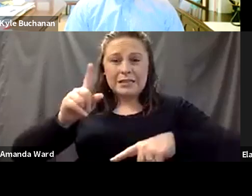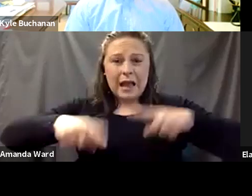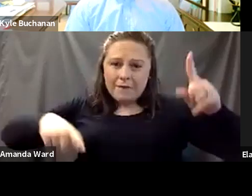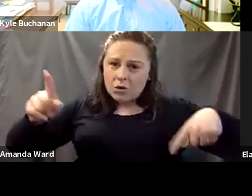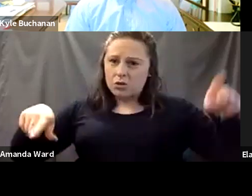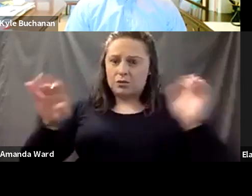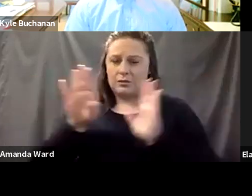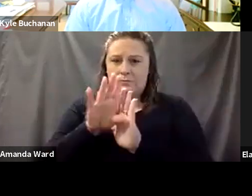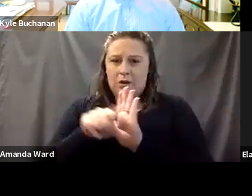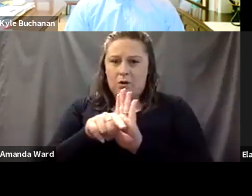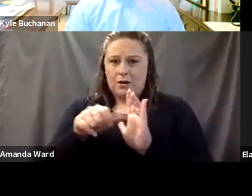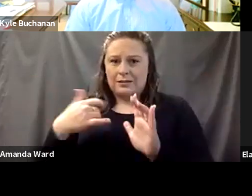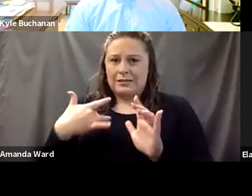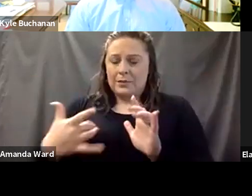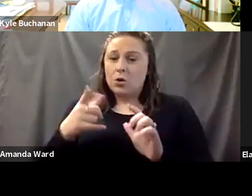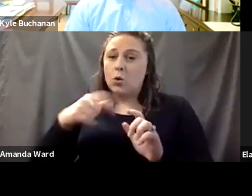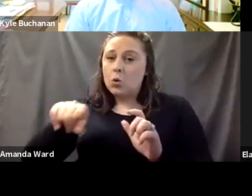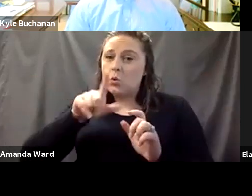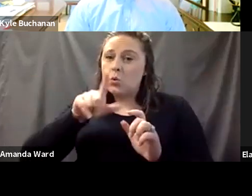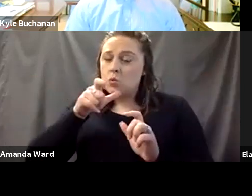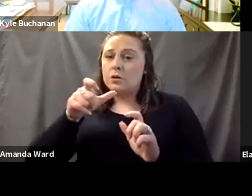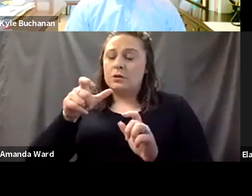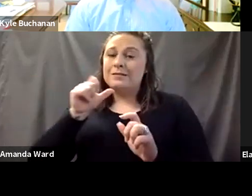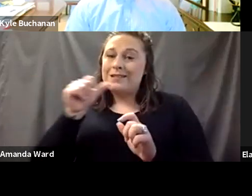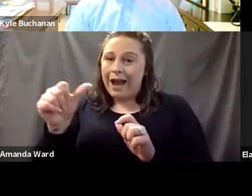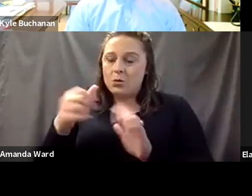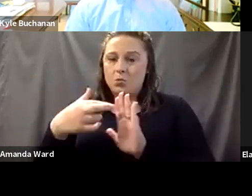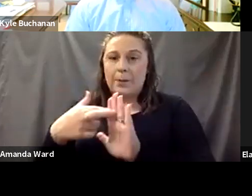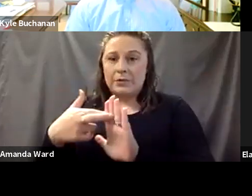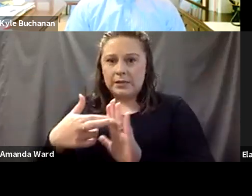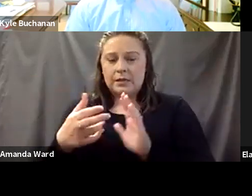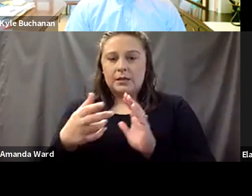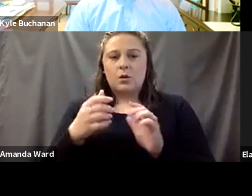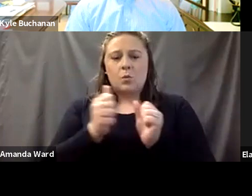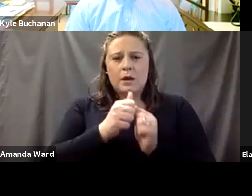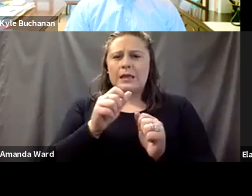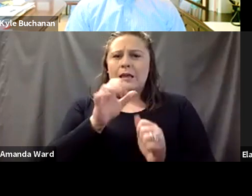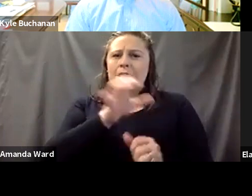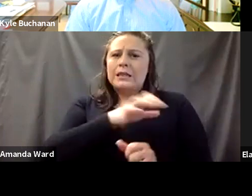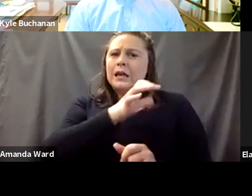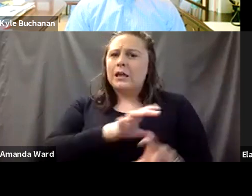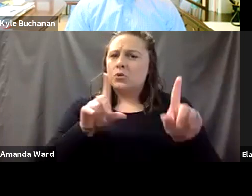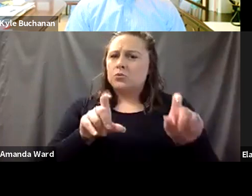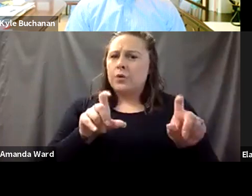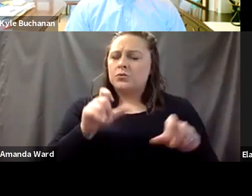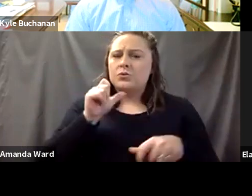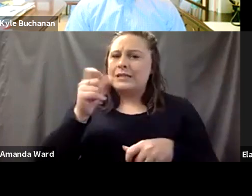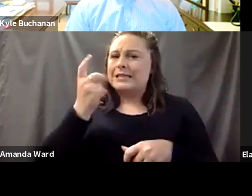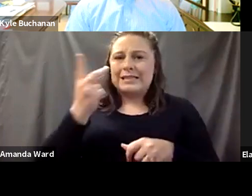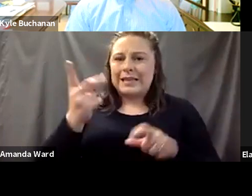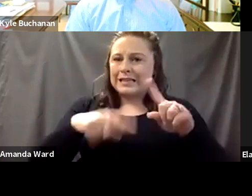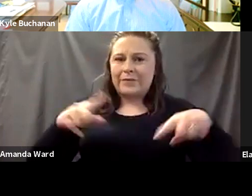background, especially those that are traditionally underrepresented. And with the clinical trials, you didn't see the